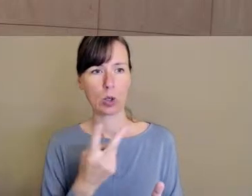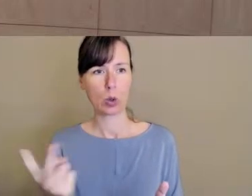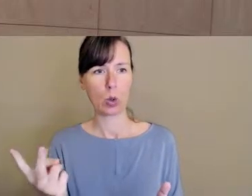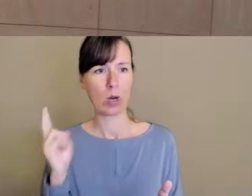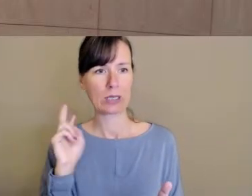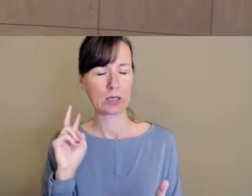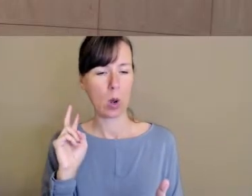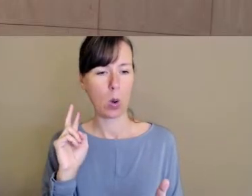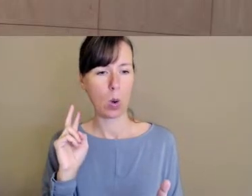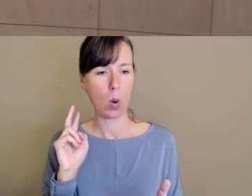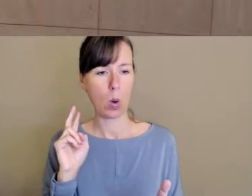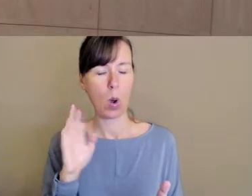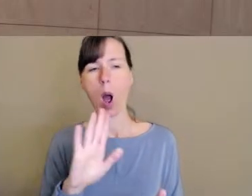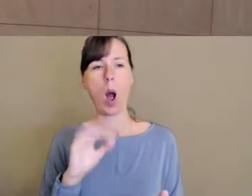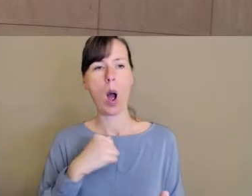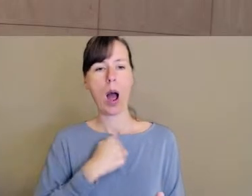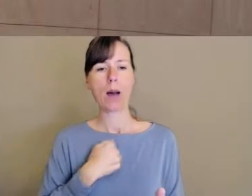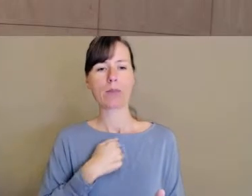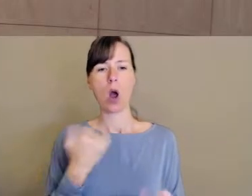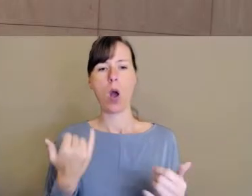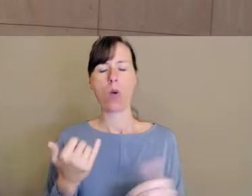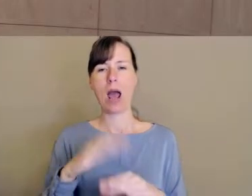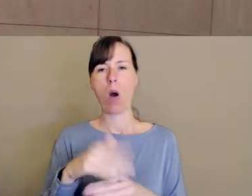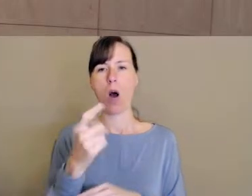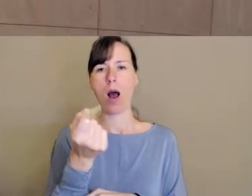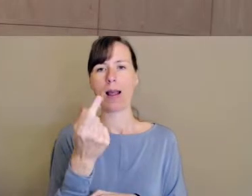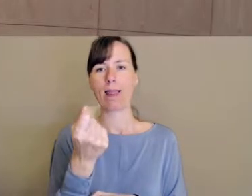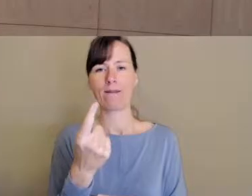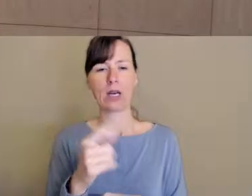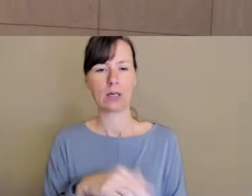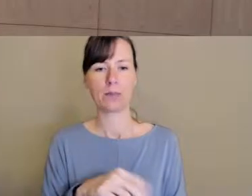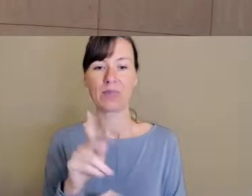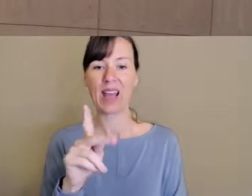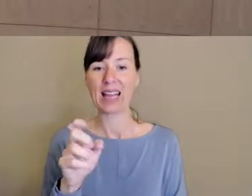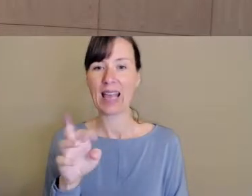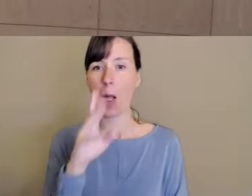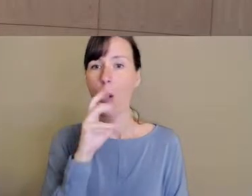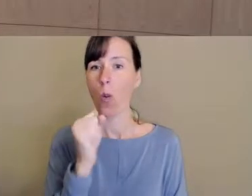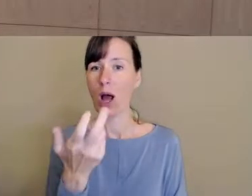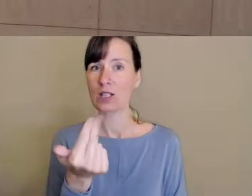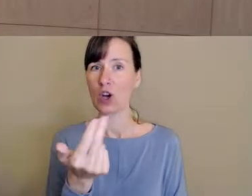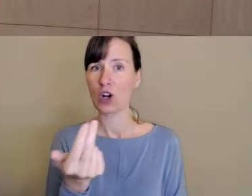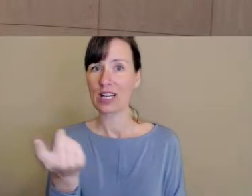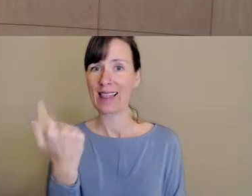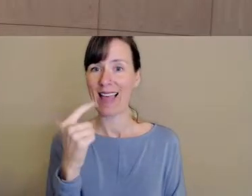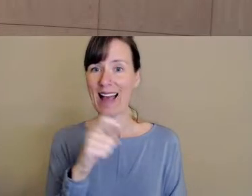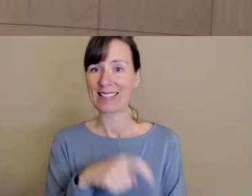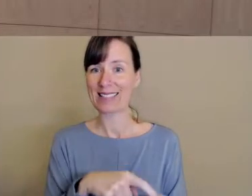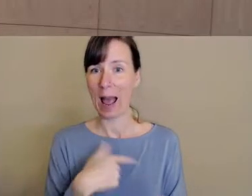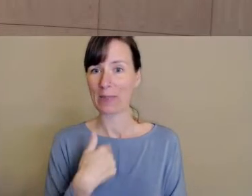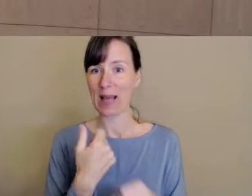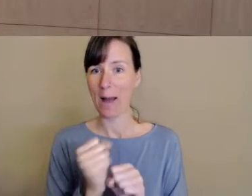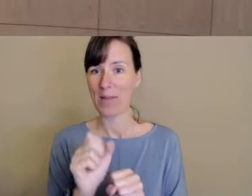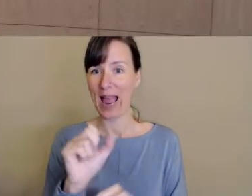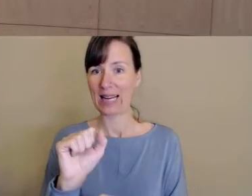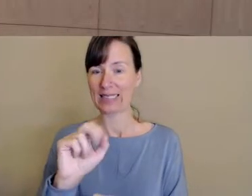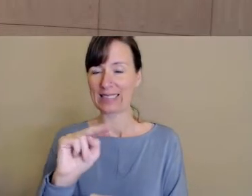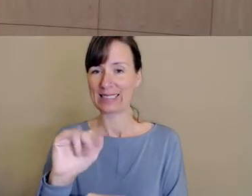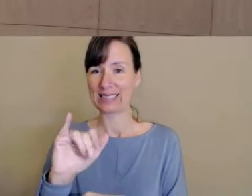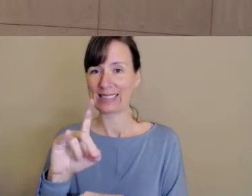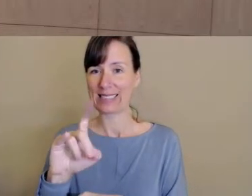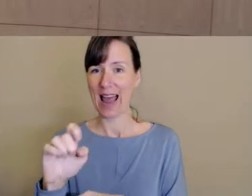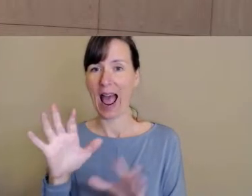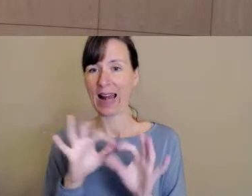Oh, I'm sorry. We're on to item 11, but I will point out that Keller was 13 last time because I made a snide comment about it then. And,